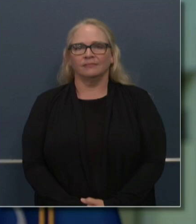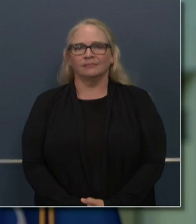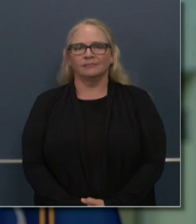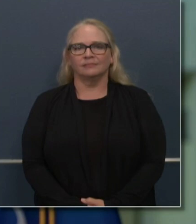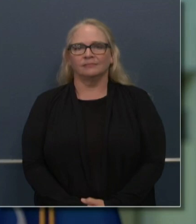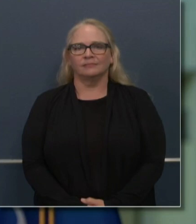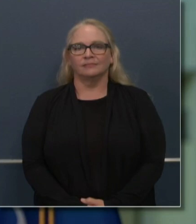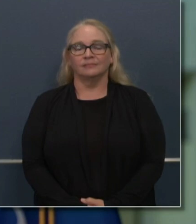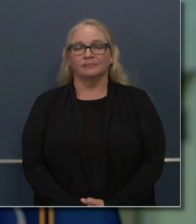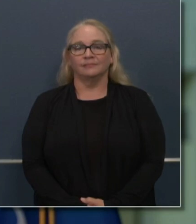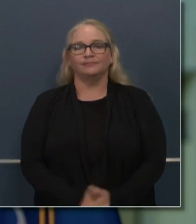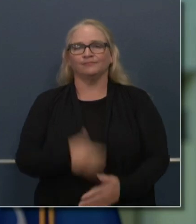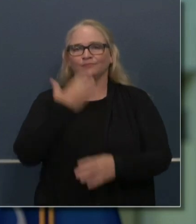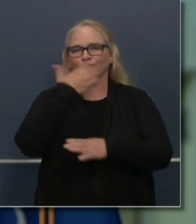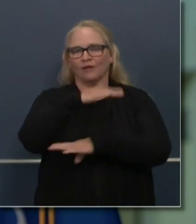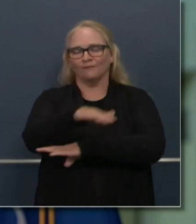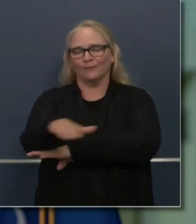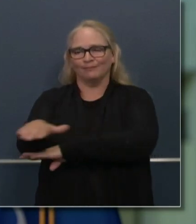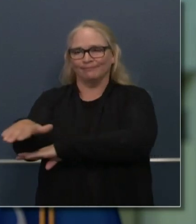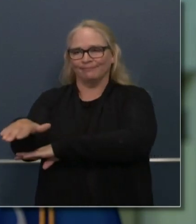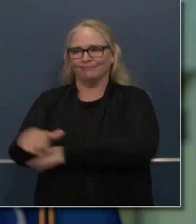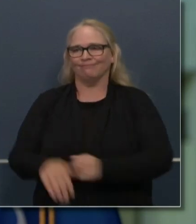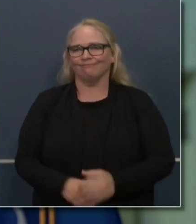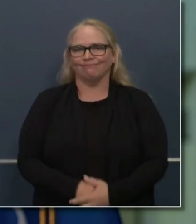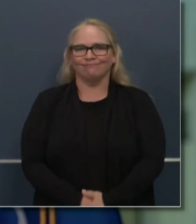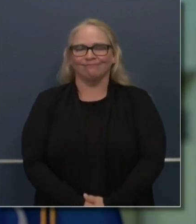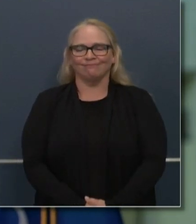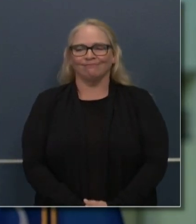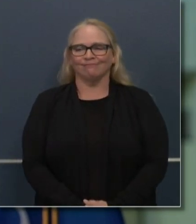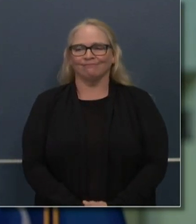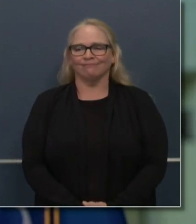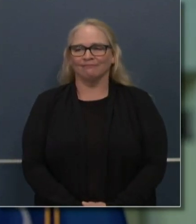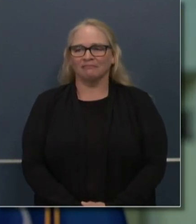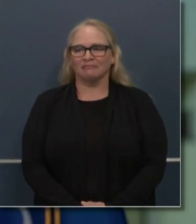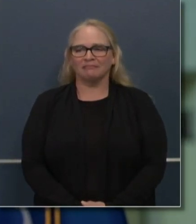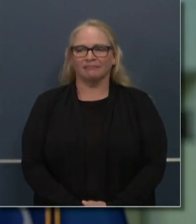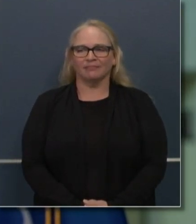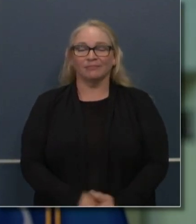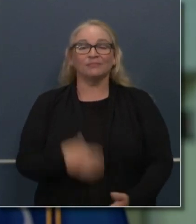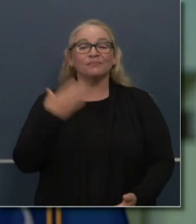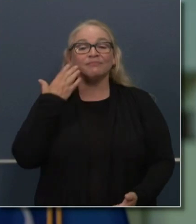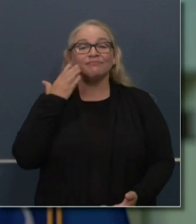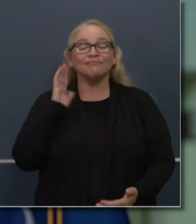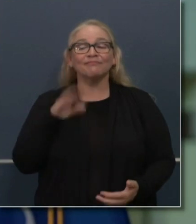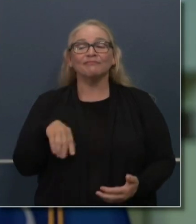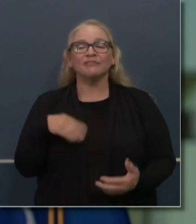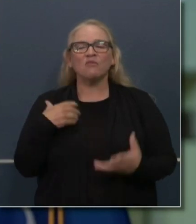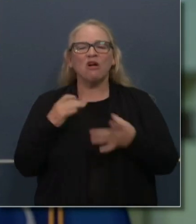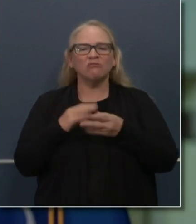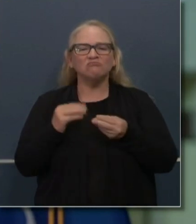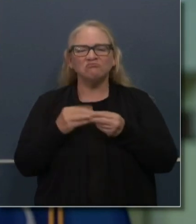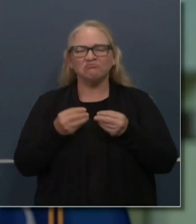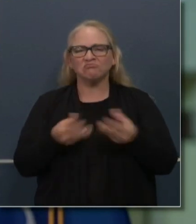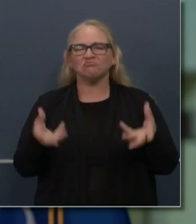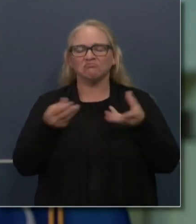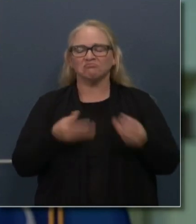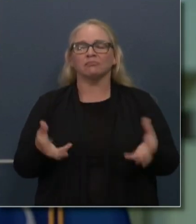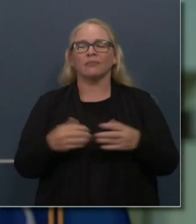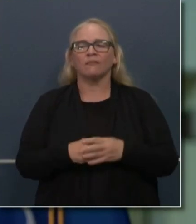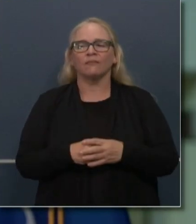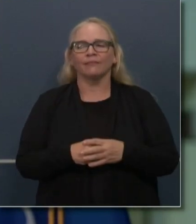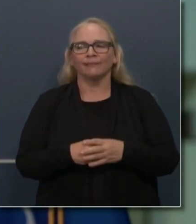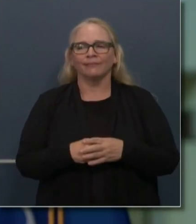Well, good afternoon, everybody. So an old sage goes that repetition is the mother of skill. So forgive me for